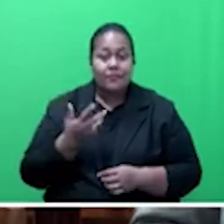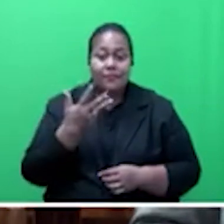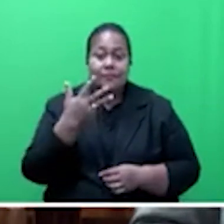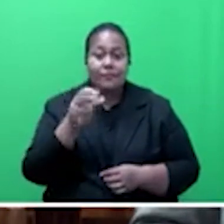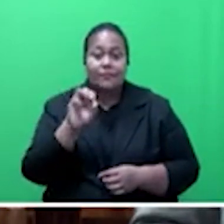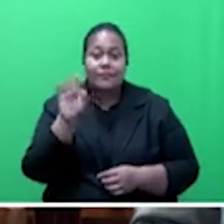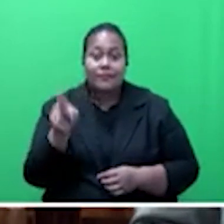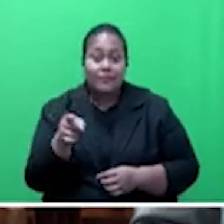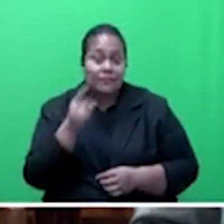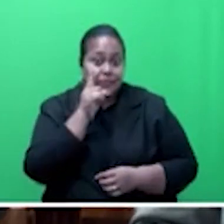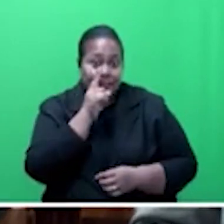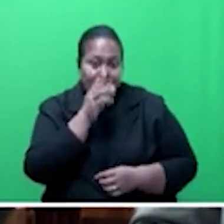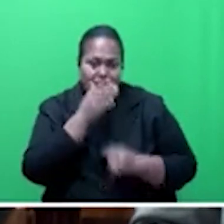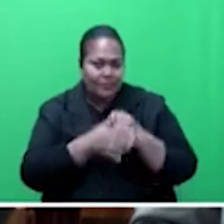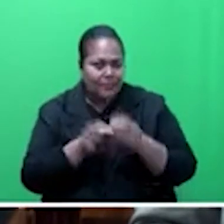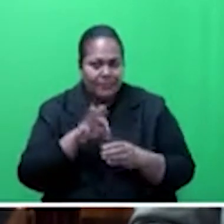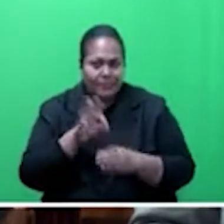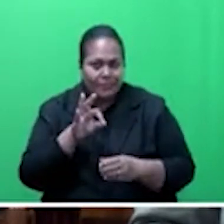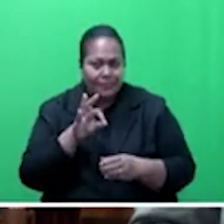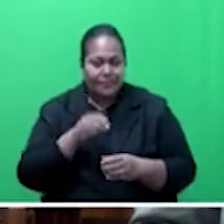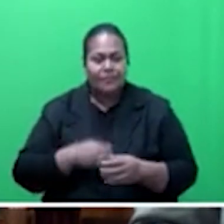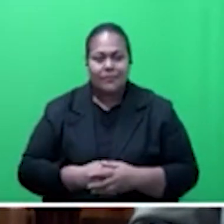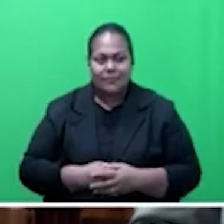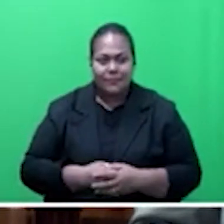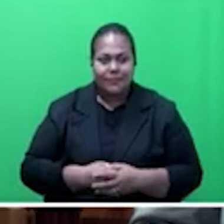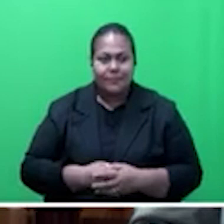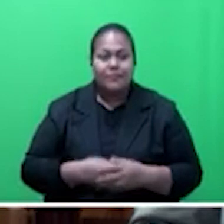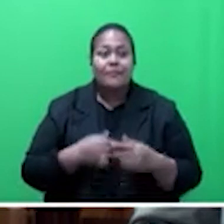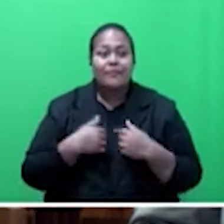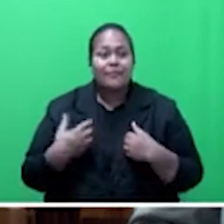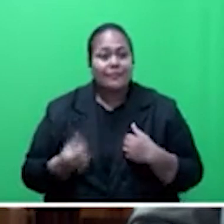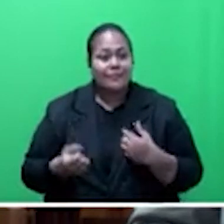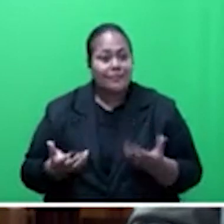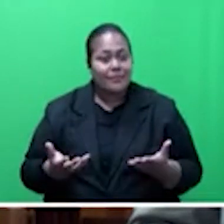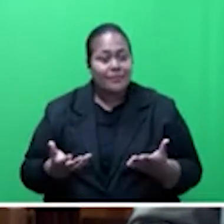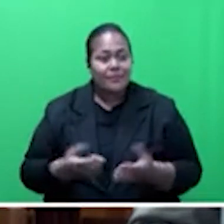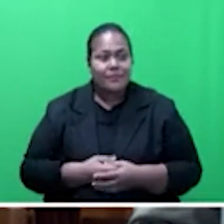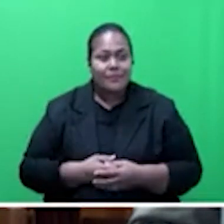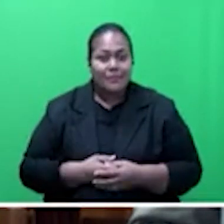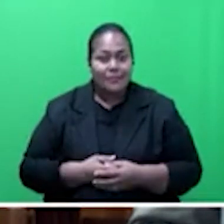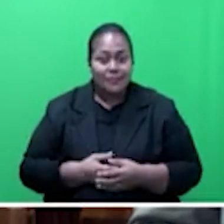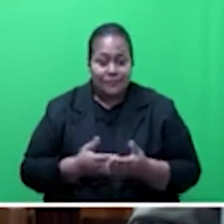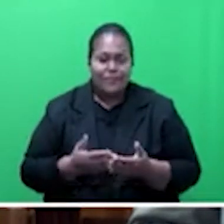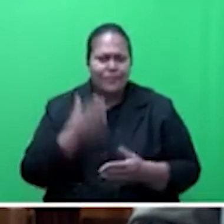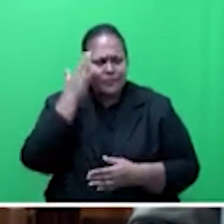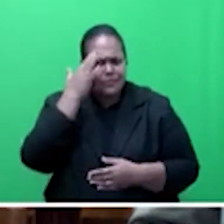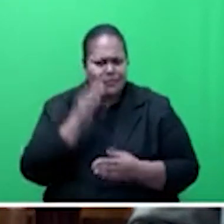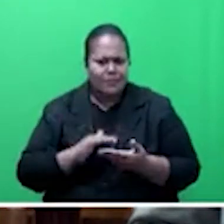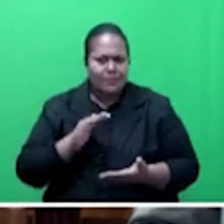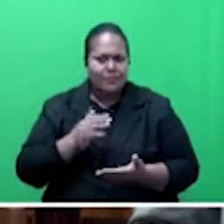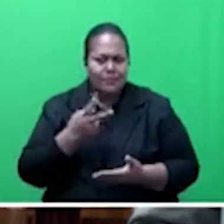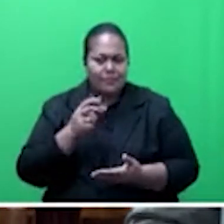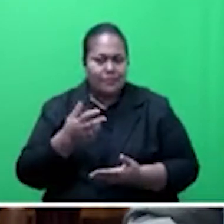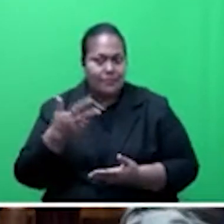did not vote, registered, did not vote. And we had thought that it would have decreased by 2018, but actually